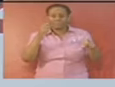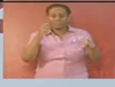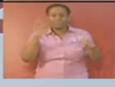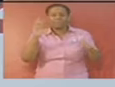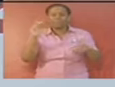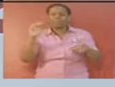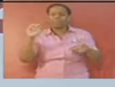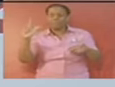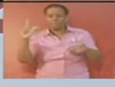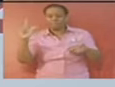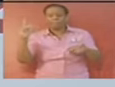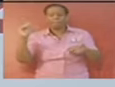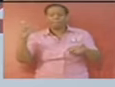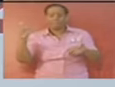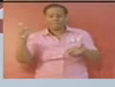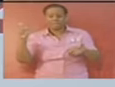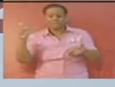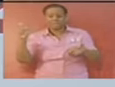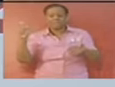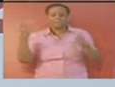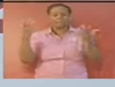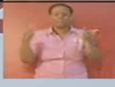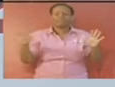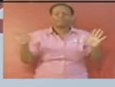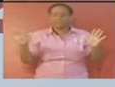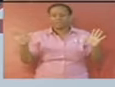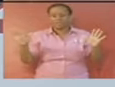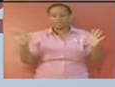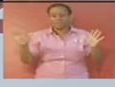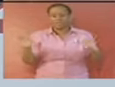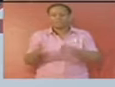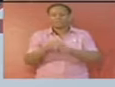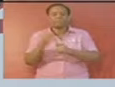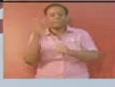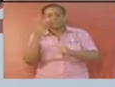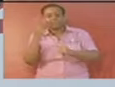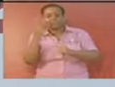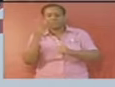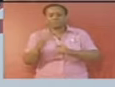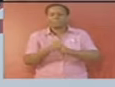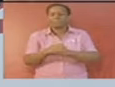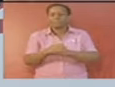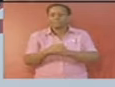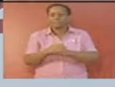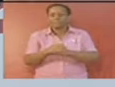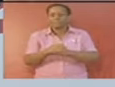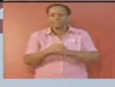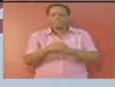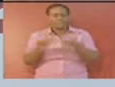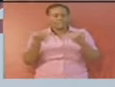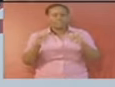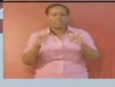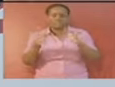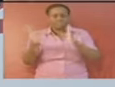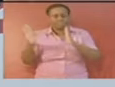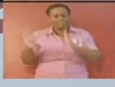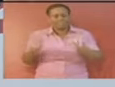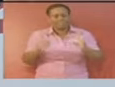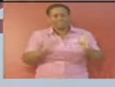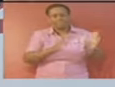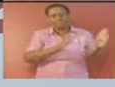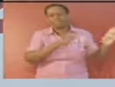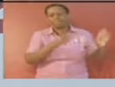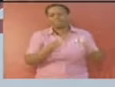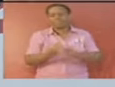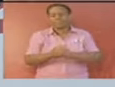part of the communication plan, and everything else is being done behind the scene. On the issue of theater